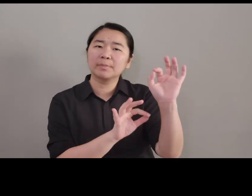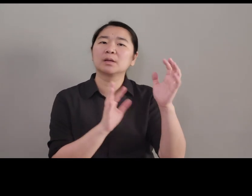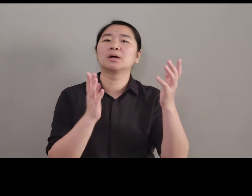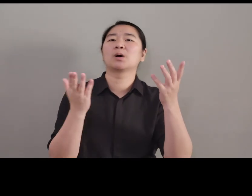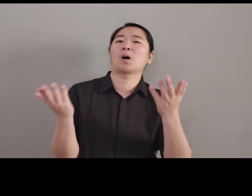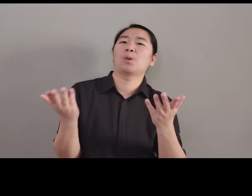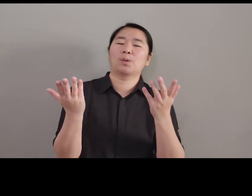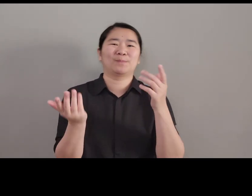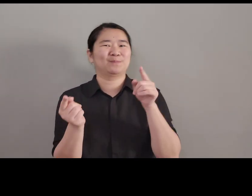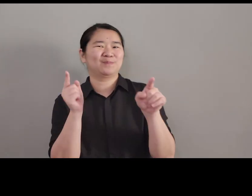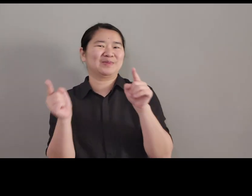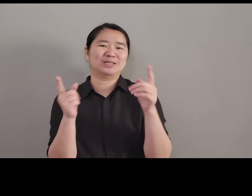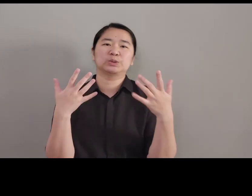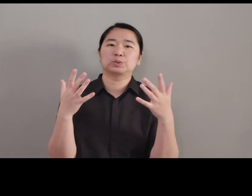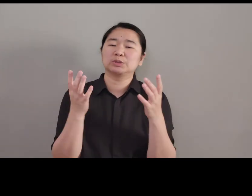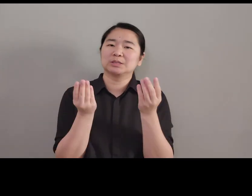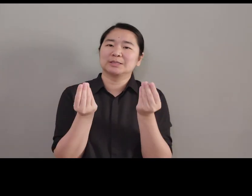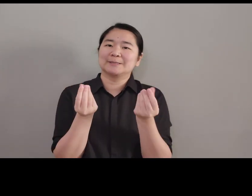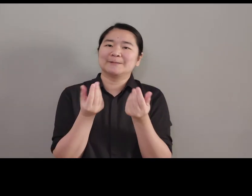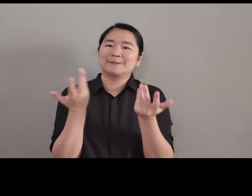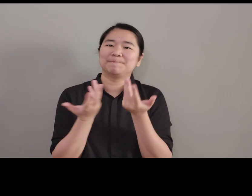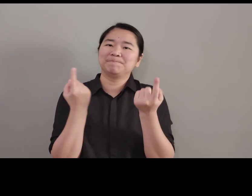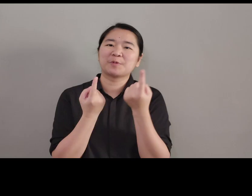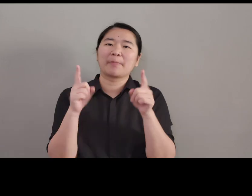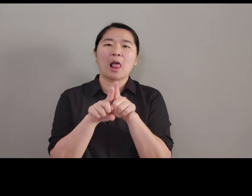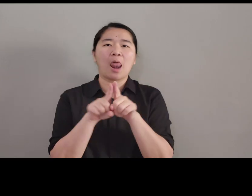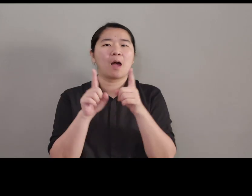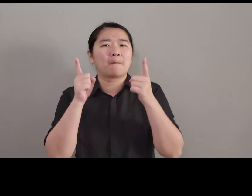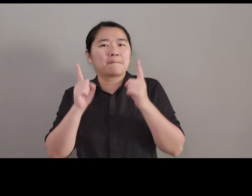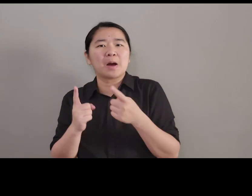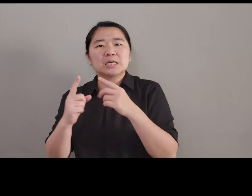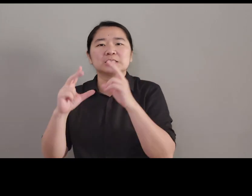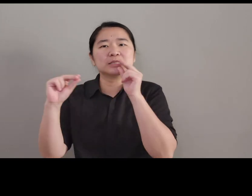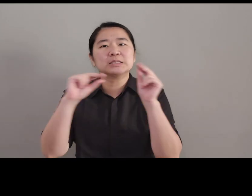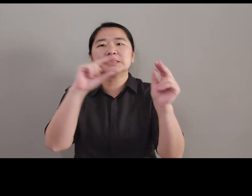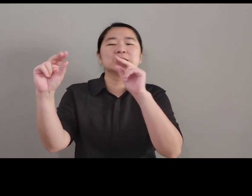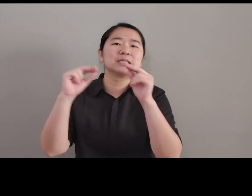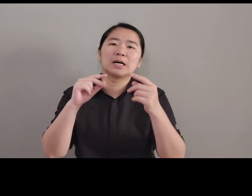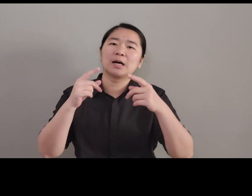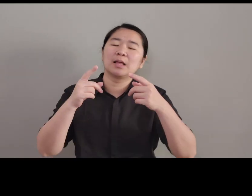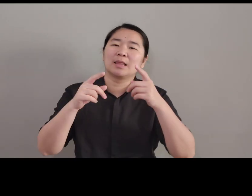more better at sort of talking to each other about what needs to improve. And yeah, maybe some people can use AI with that as